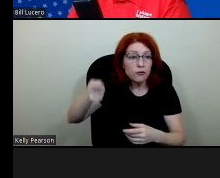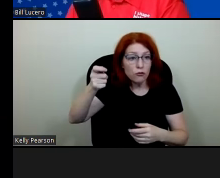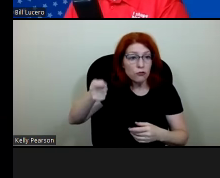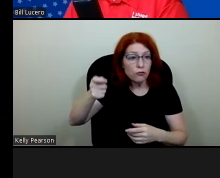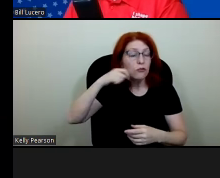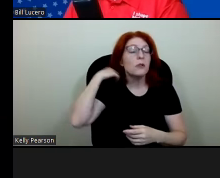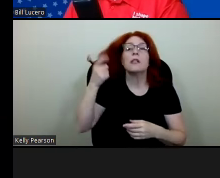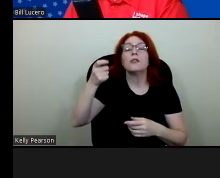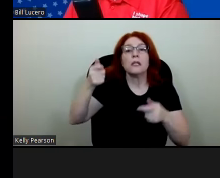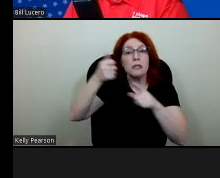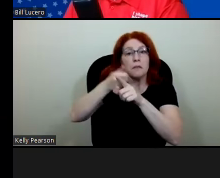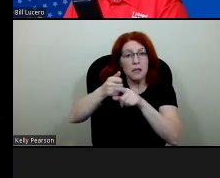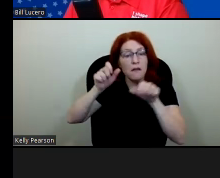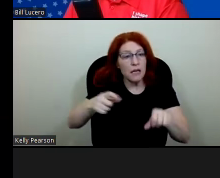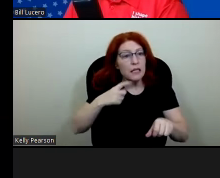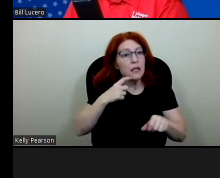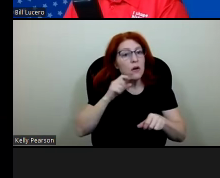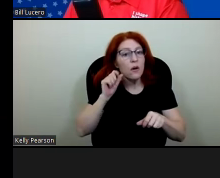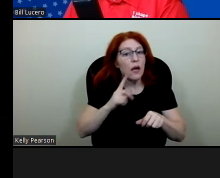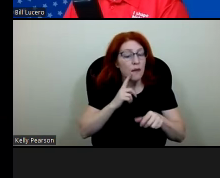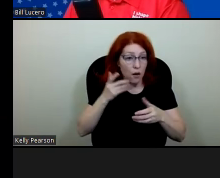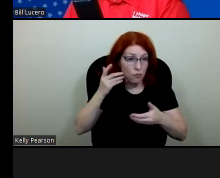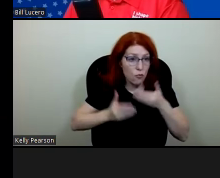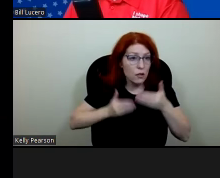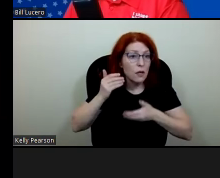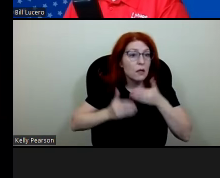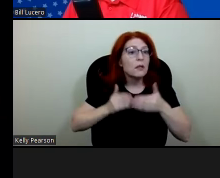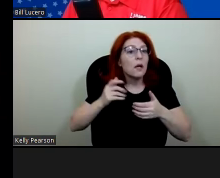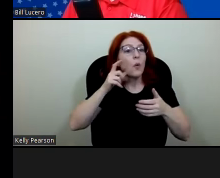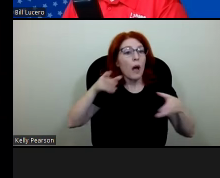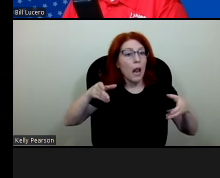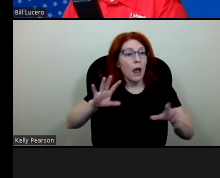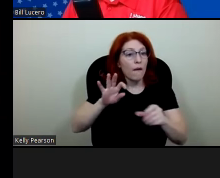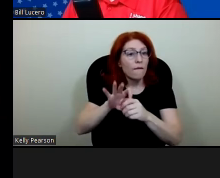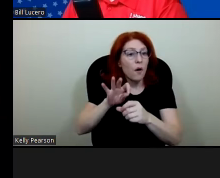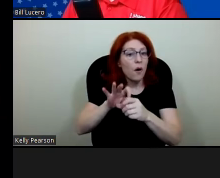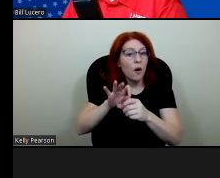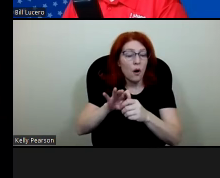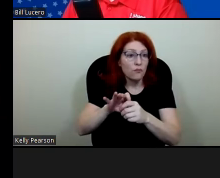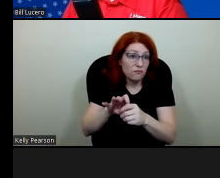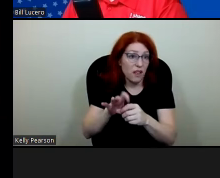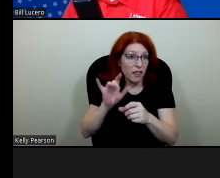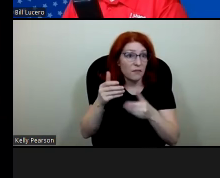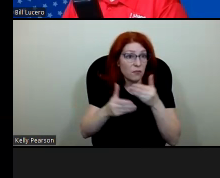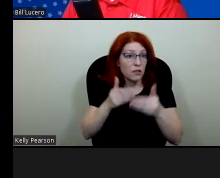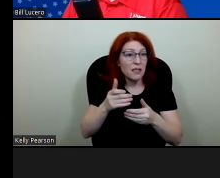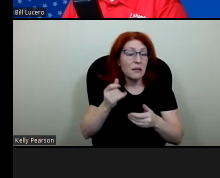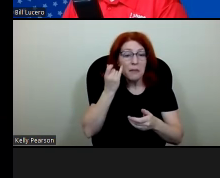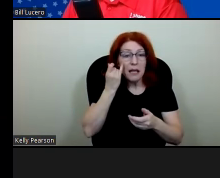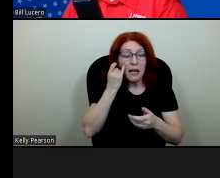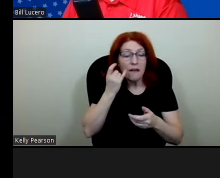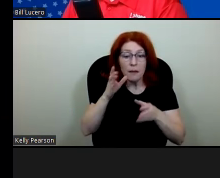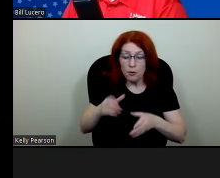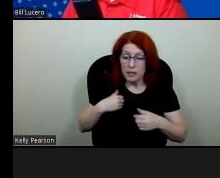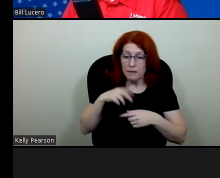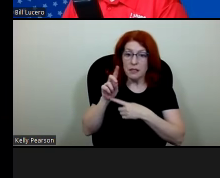the judge can say, okay, there's a process. I'm going to let you vote. And that's how that works. or if you're a person with a